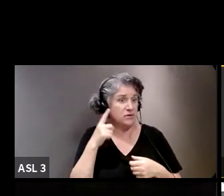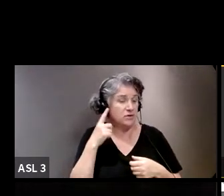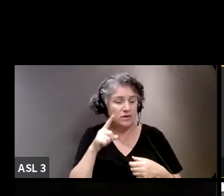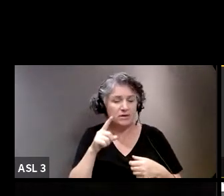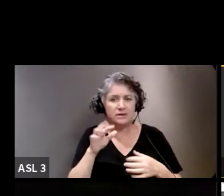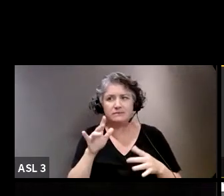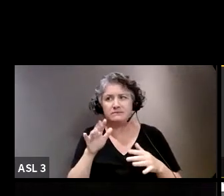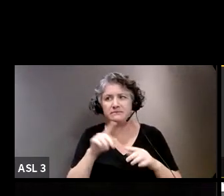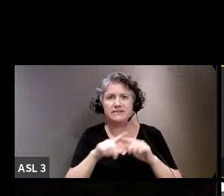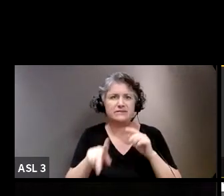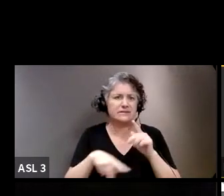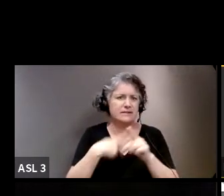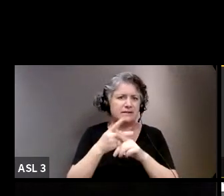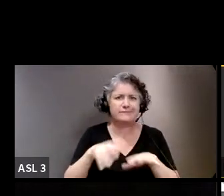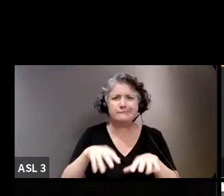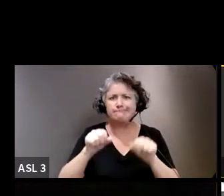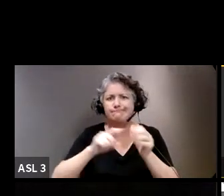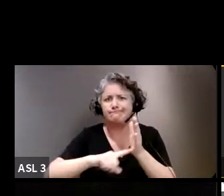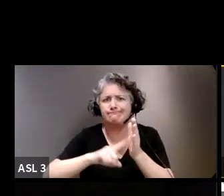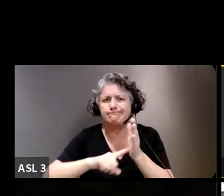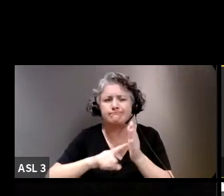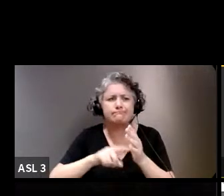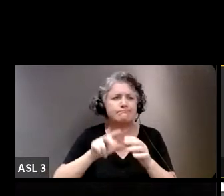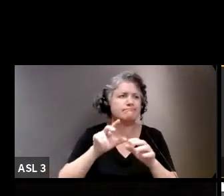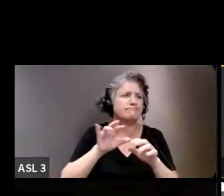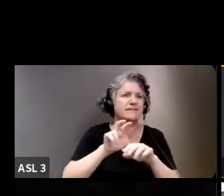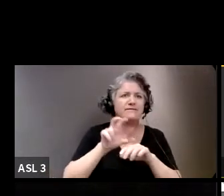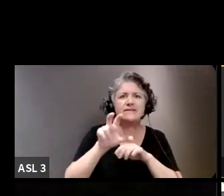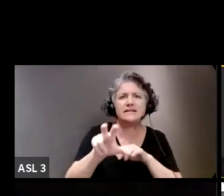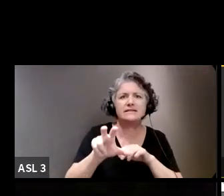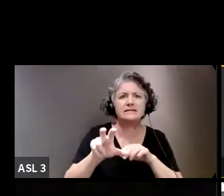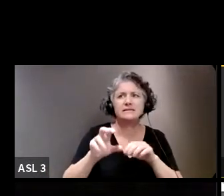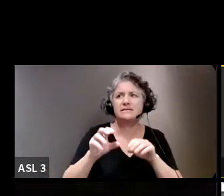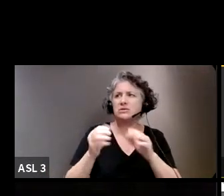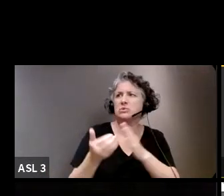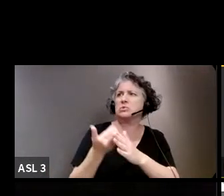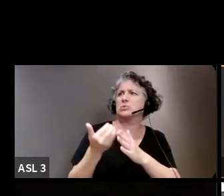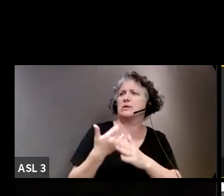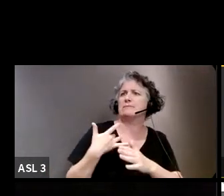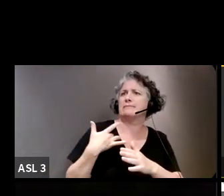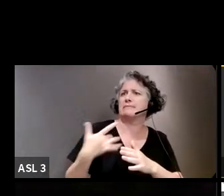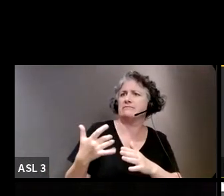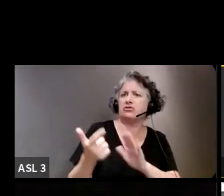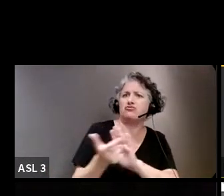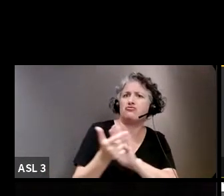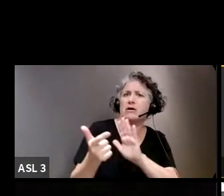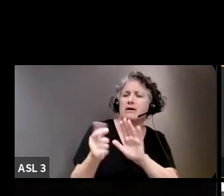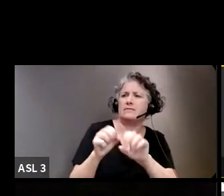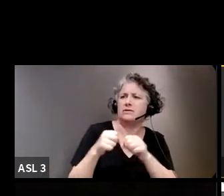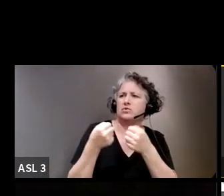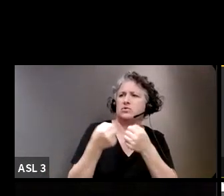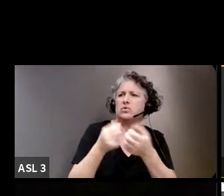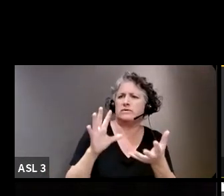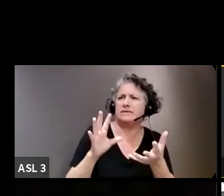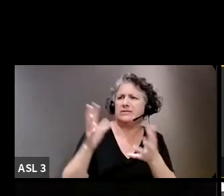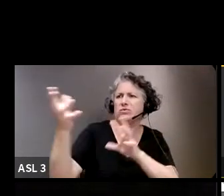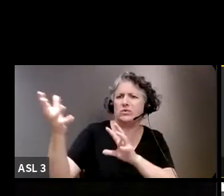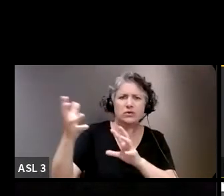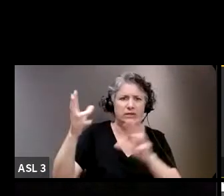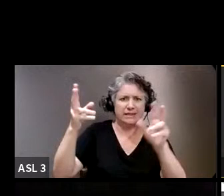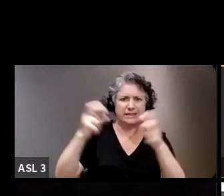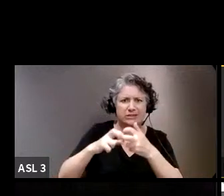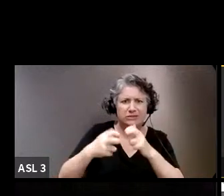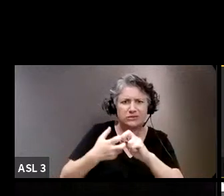different types of investigations invest in different higher trend either crime social disorder issues look at how we